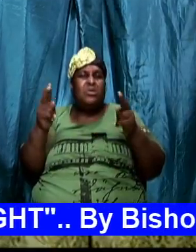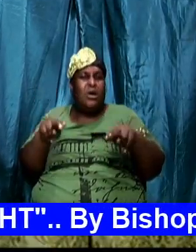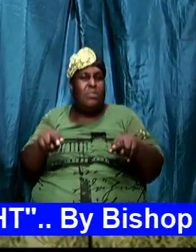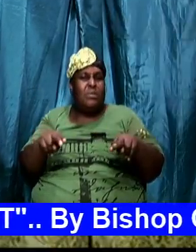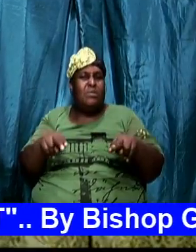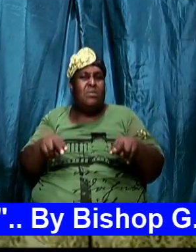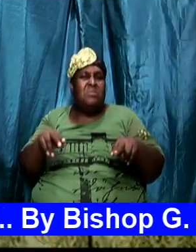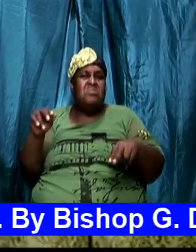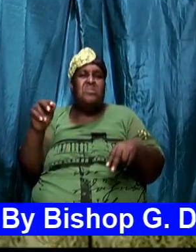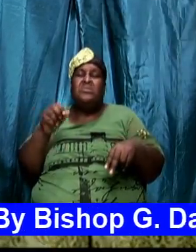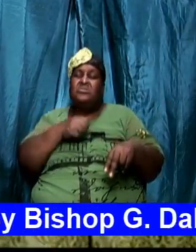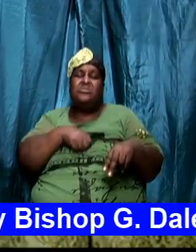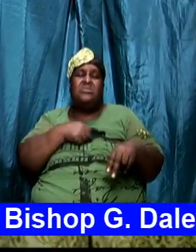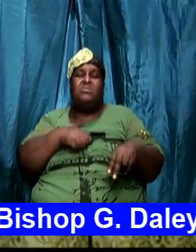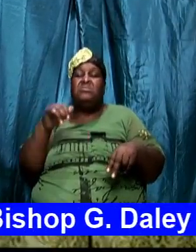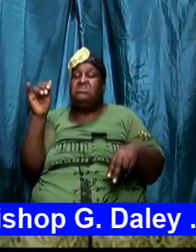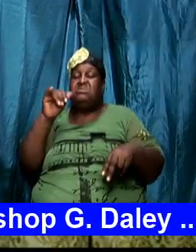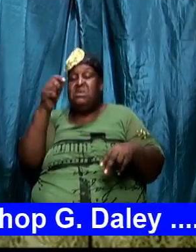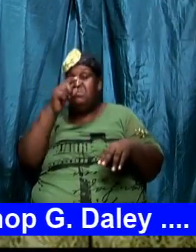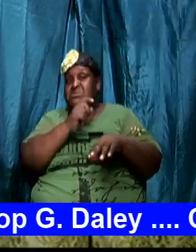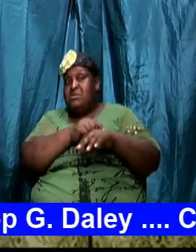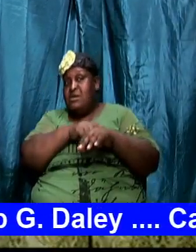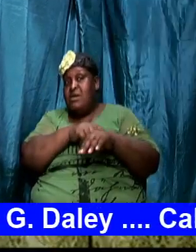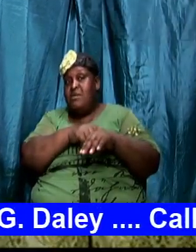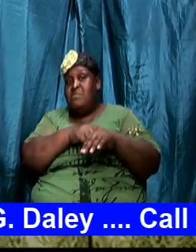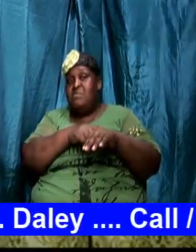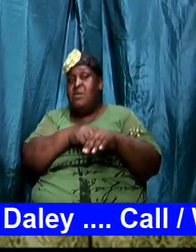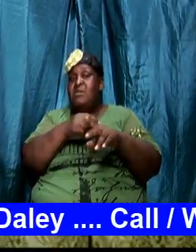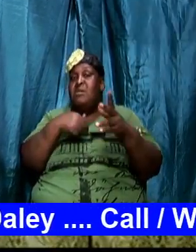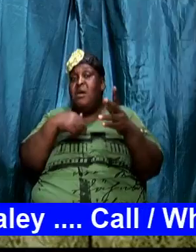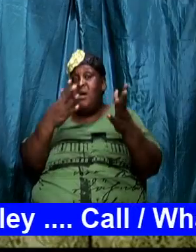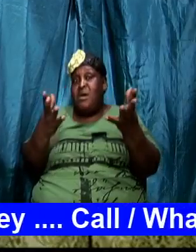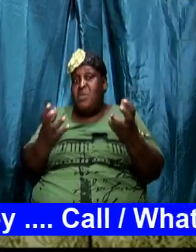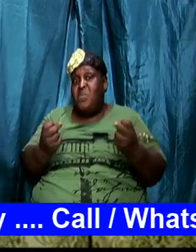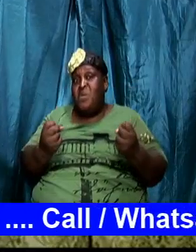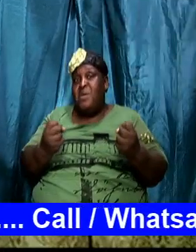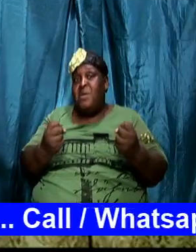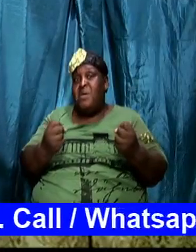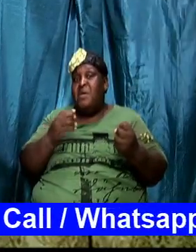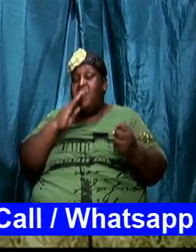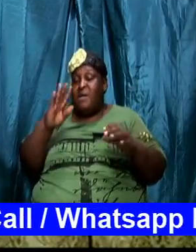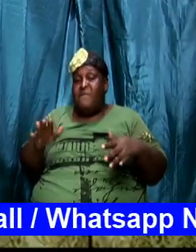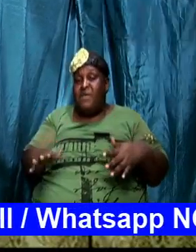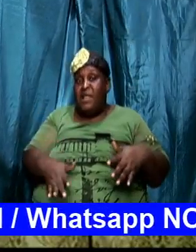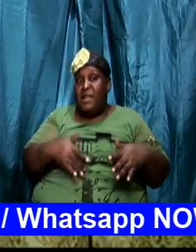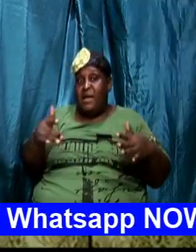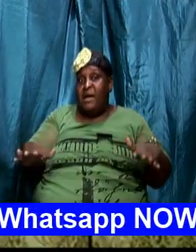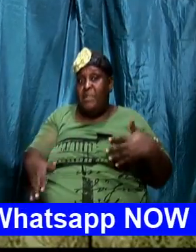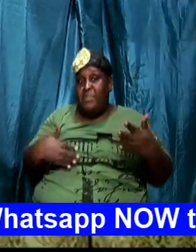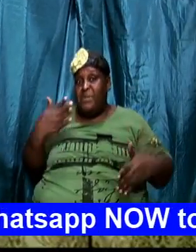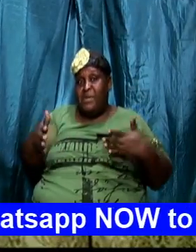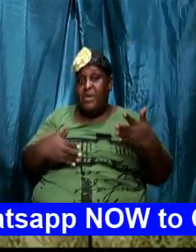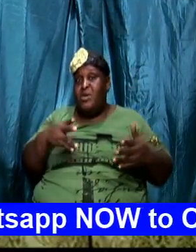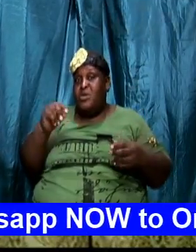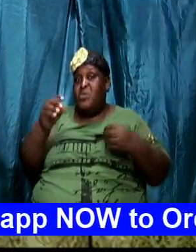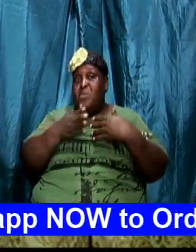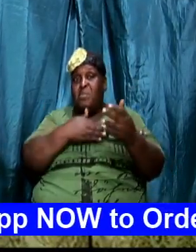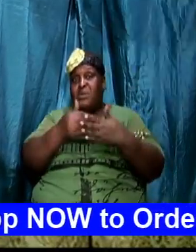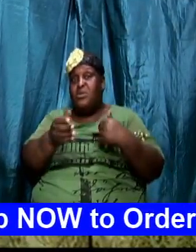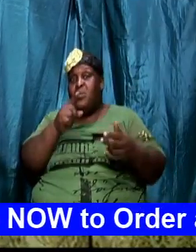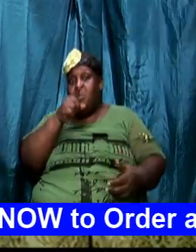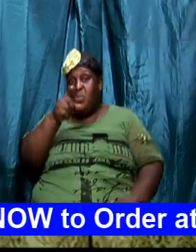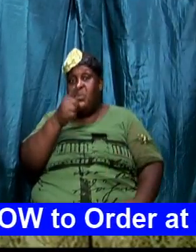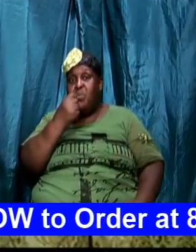happy to do what is right and to declare to all of us, irrespective of who you or I am,